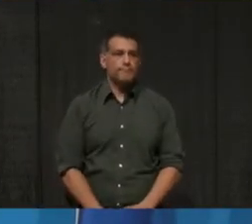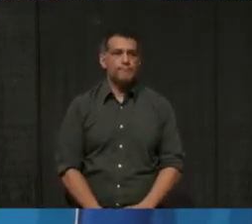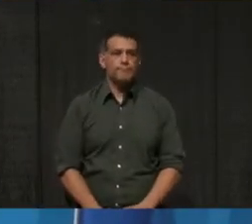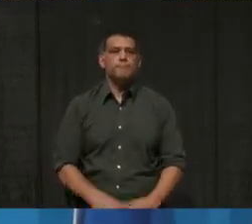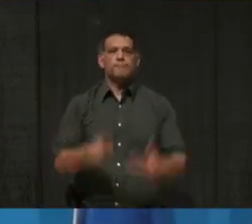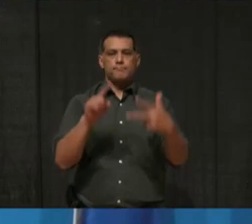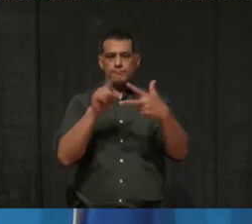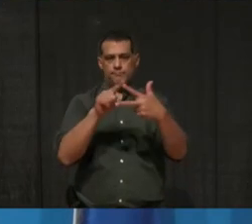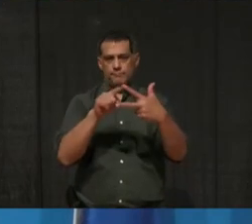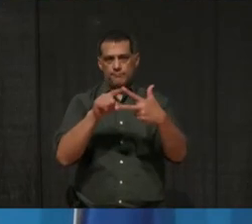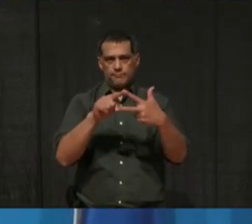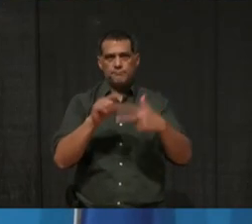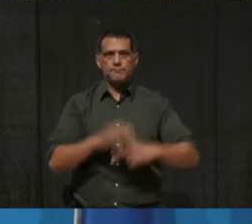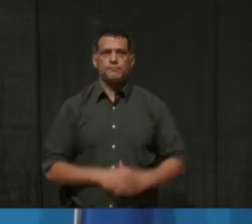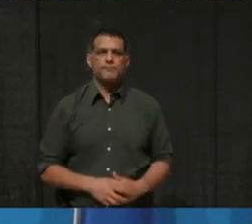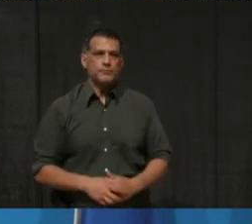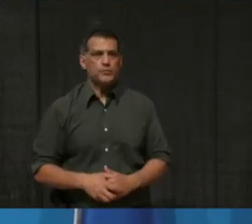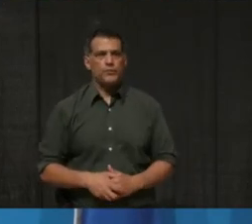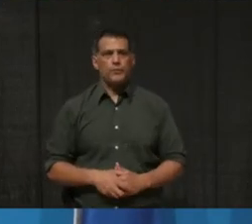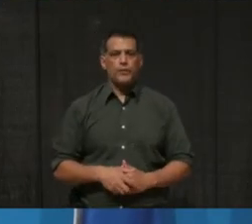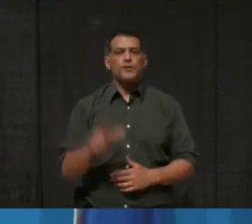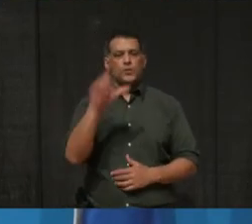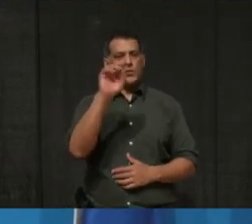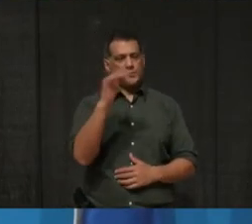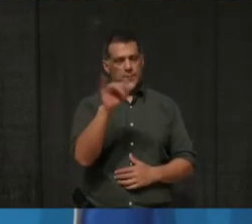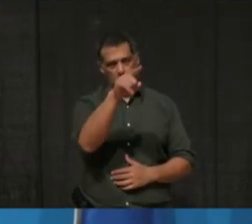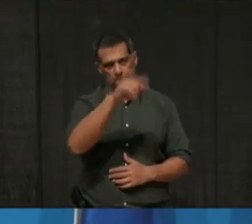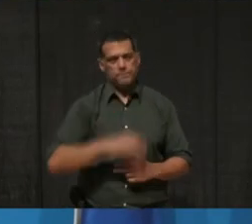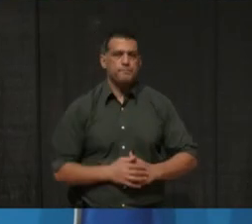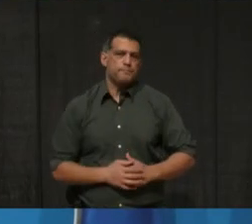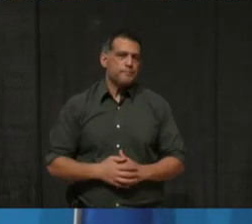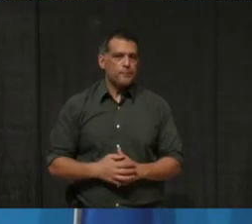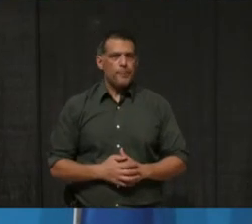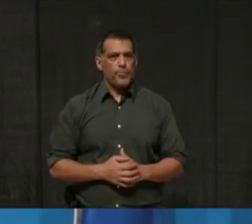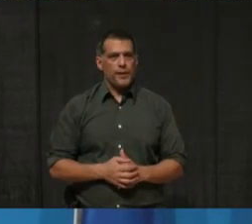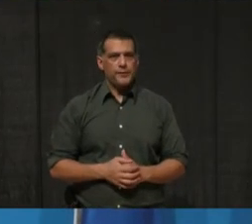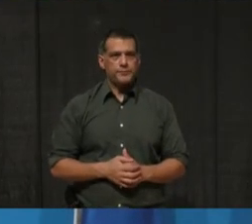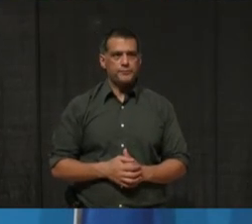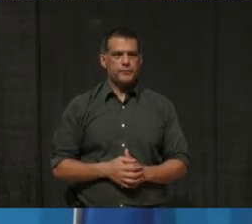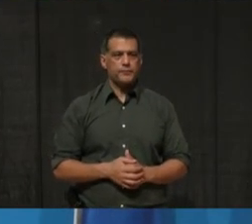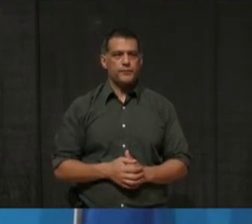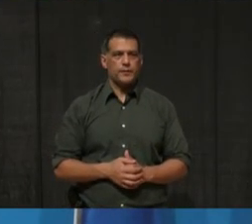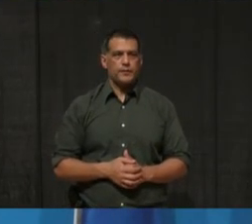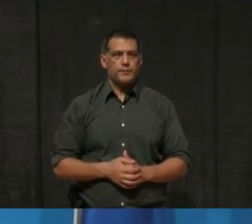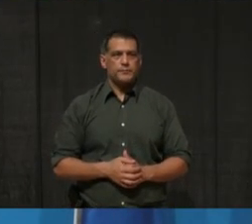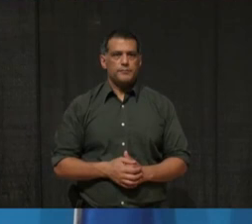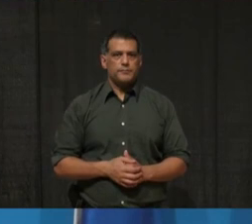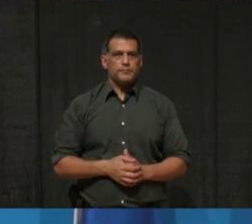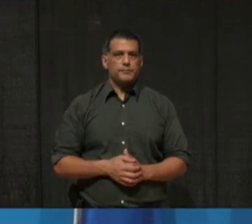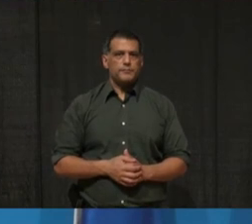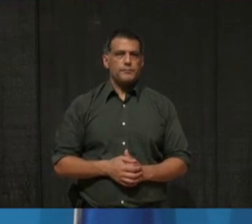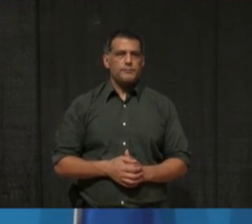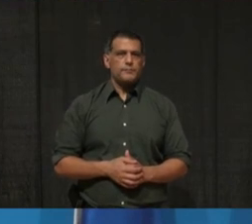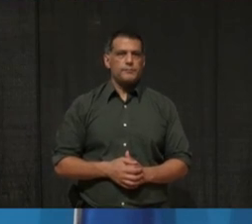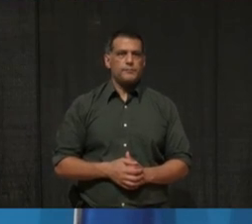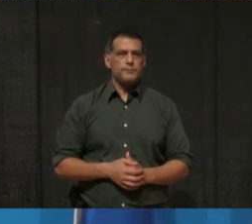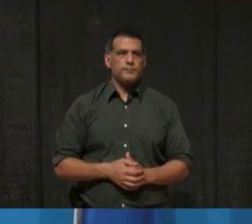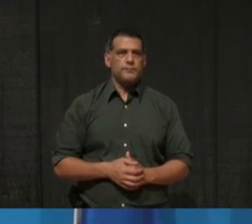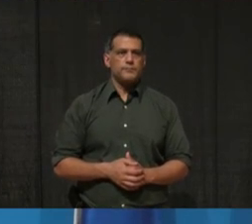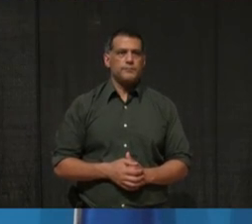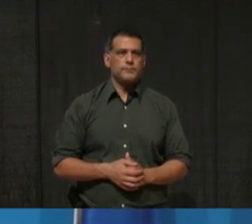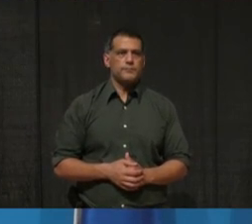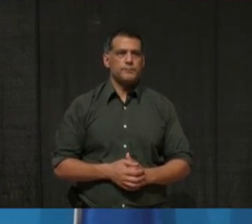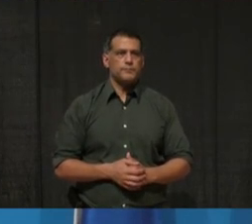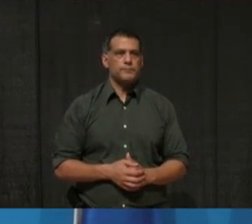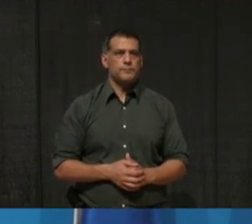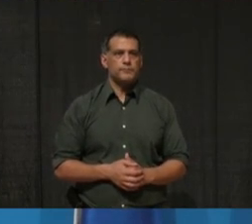no, go ahead. No problem. We heard from Prime Minister about the Novavax vaccine, and he